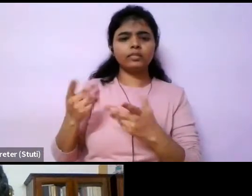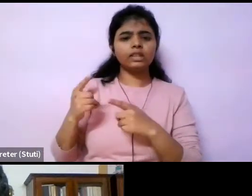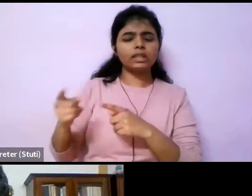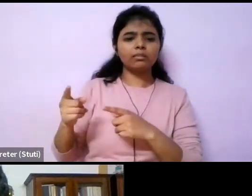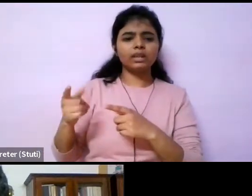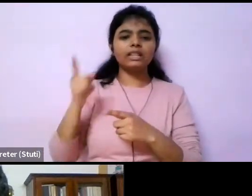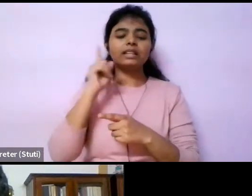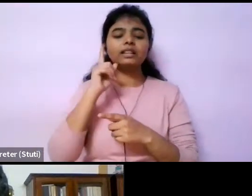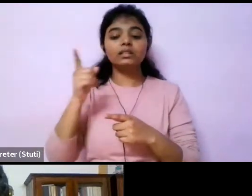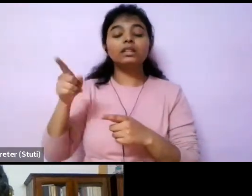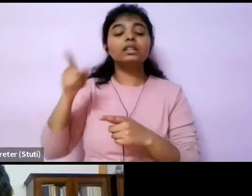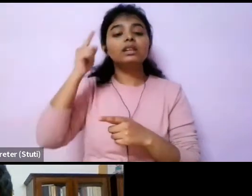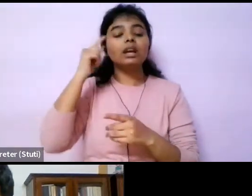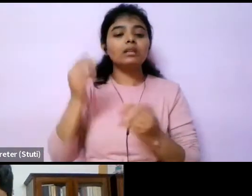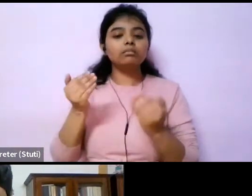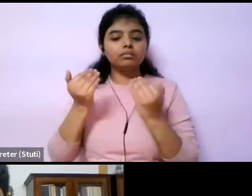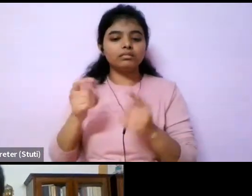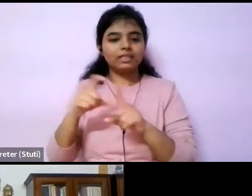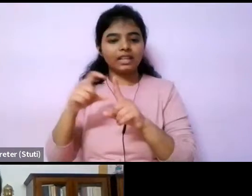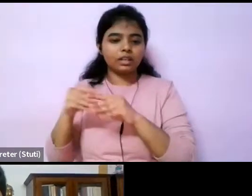community?